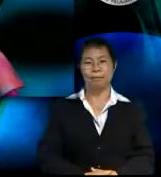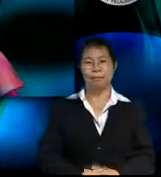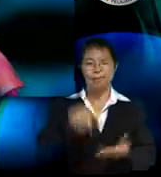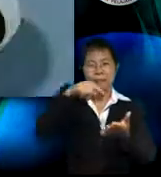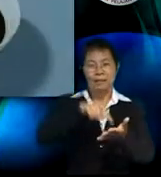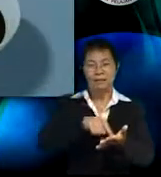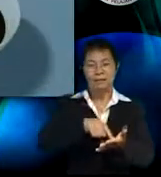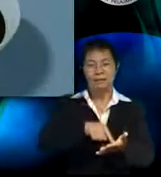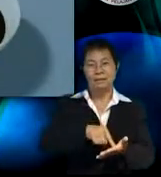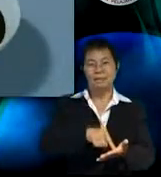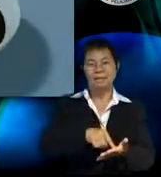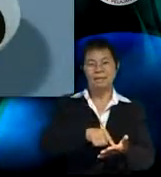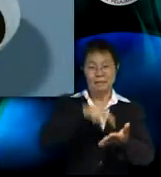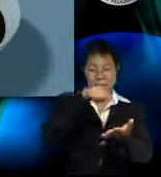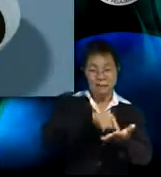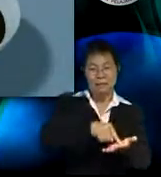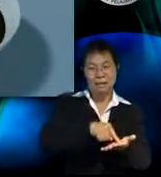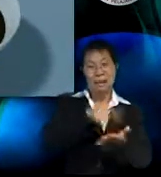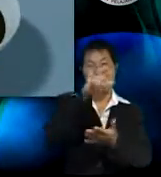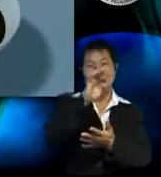Is this solid lead bromide?